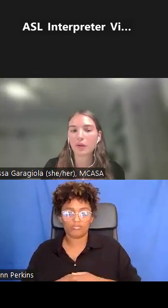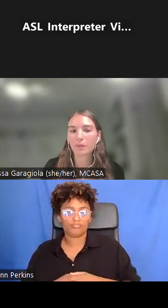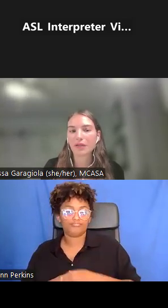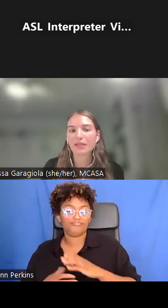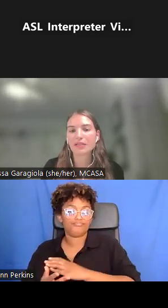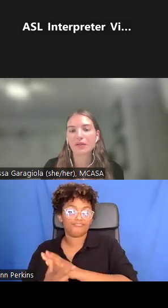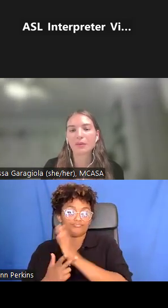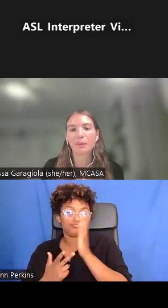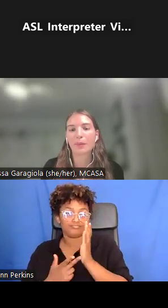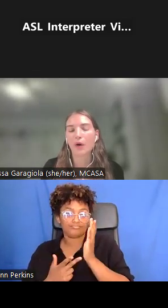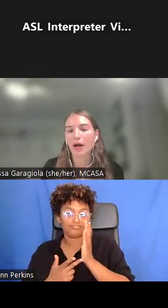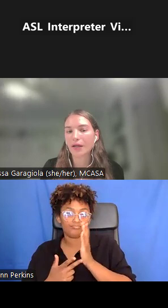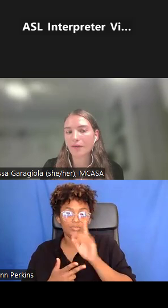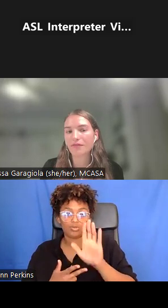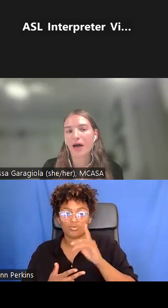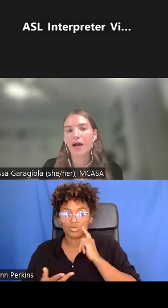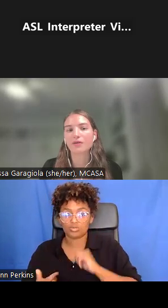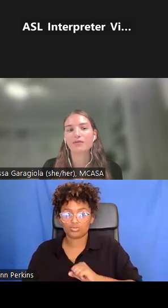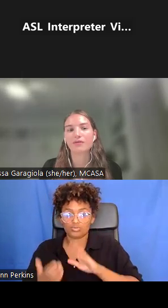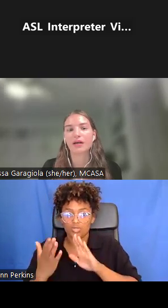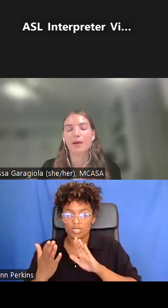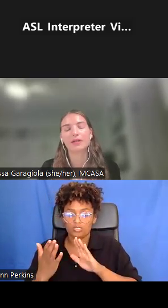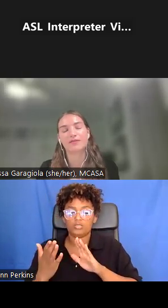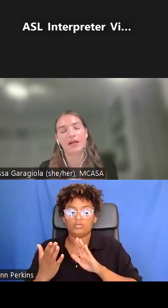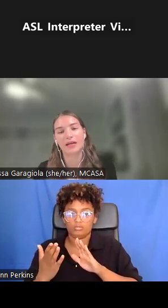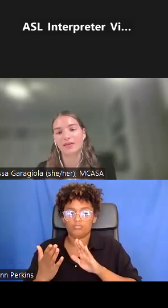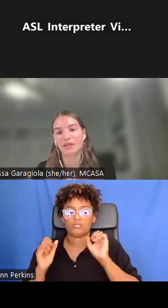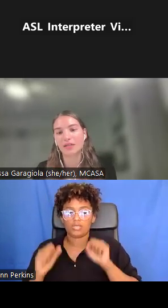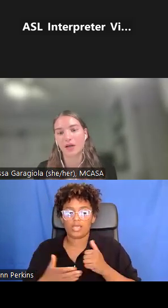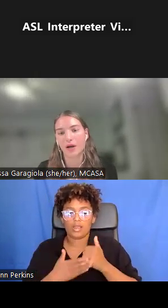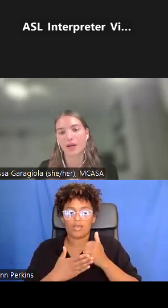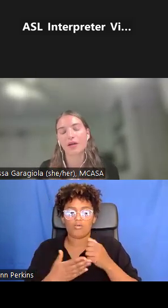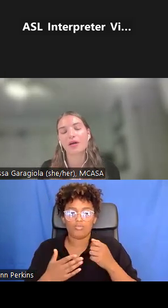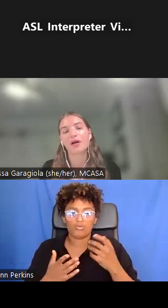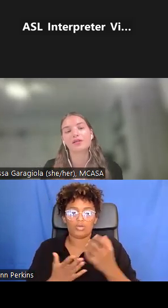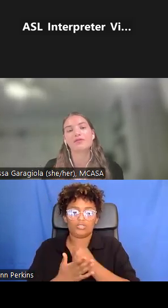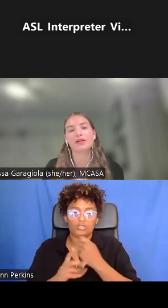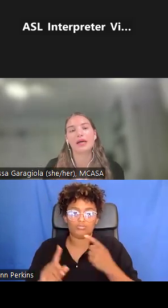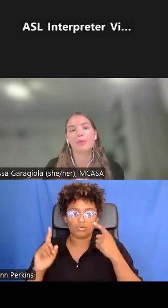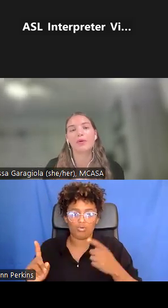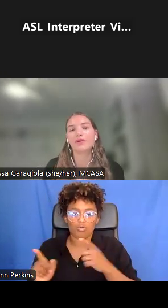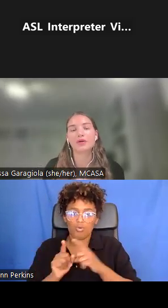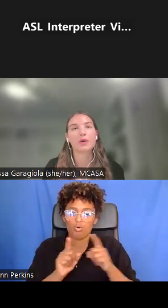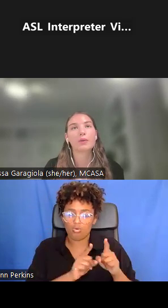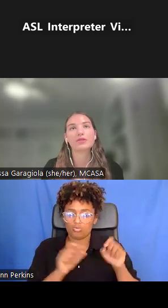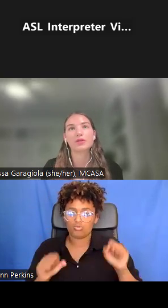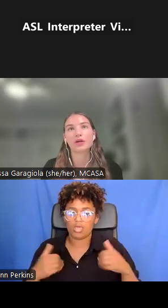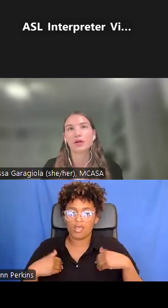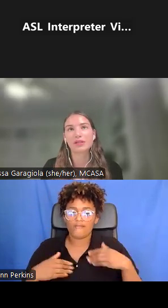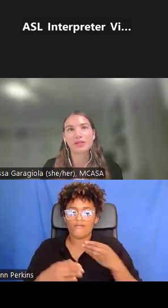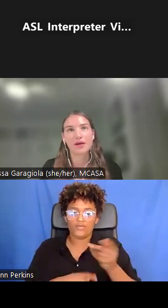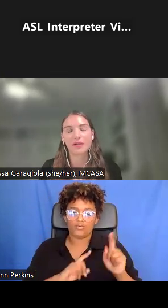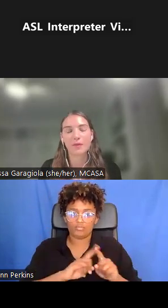achieve the goal, but it's still broad enough that you can fit a couple of different activities under it. So, for example, if your goal was